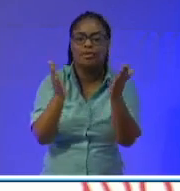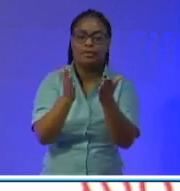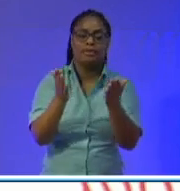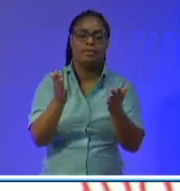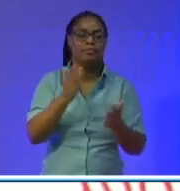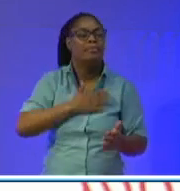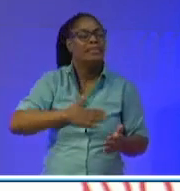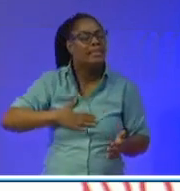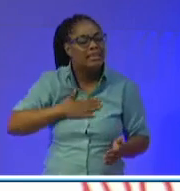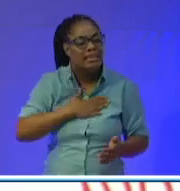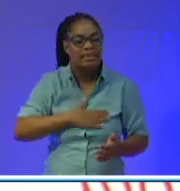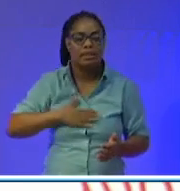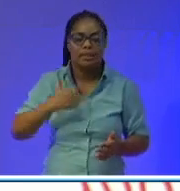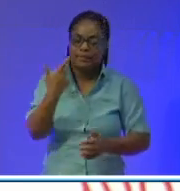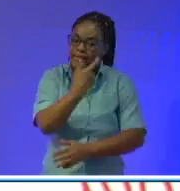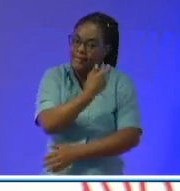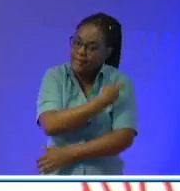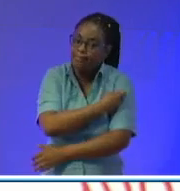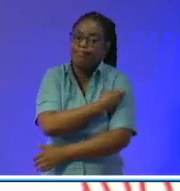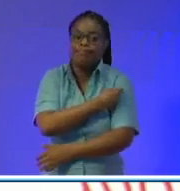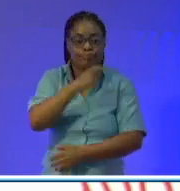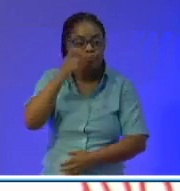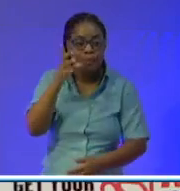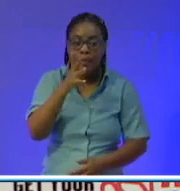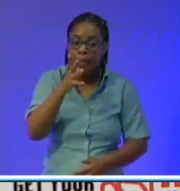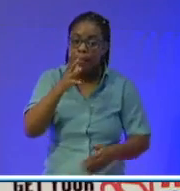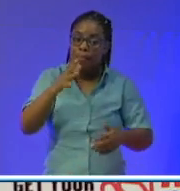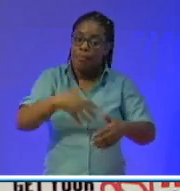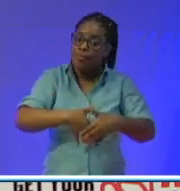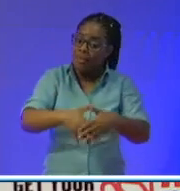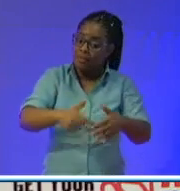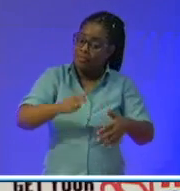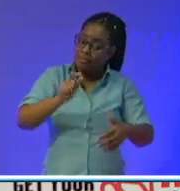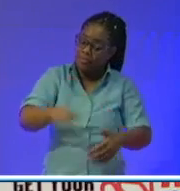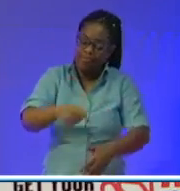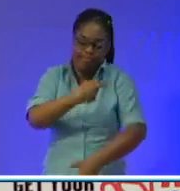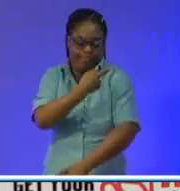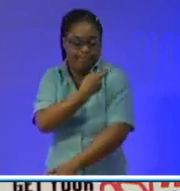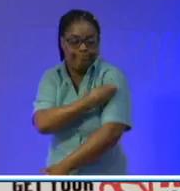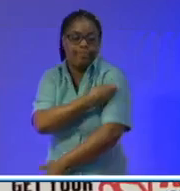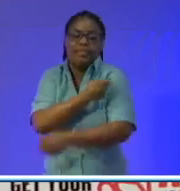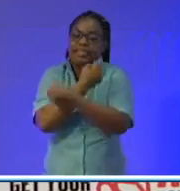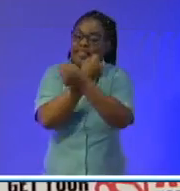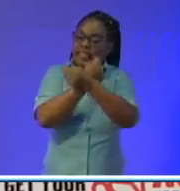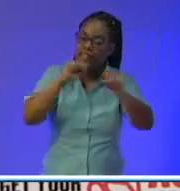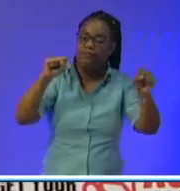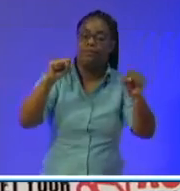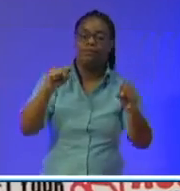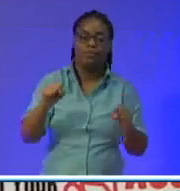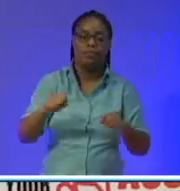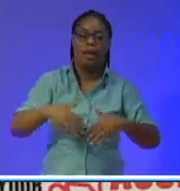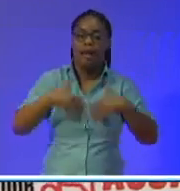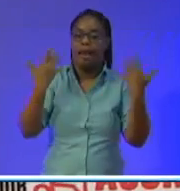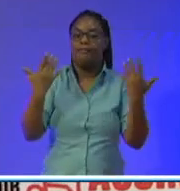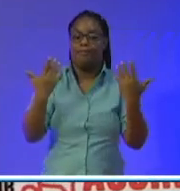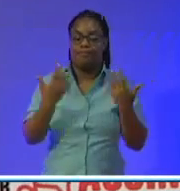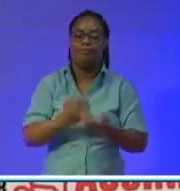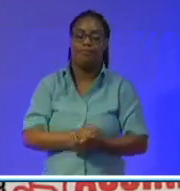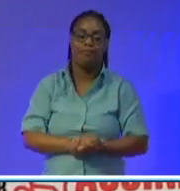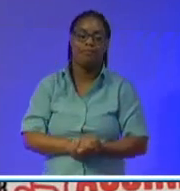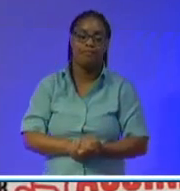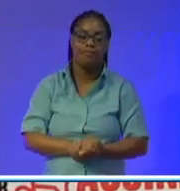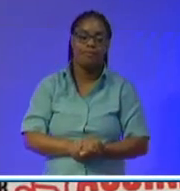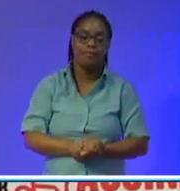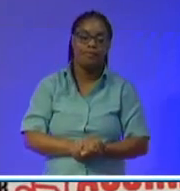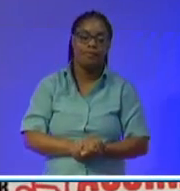of the complications. Thank you. Thank you very much, Dr. Surjit Singh and Minister. We have come to the end of